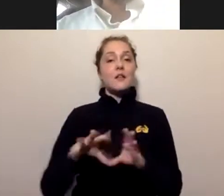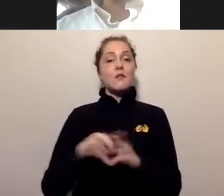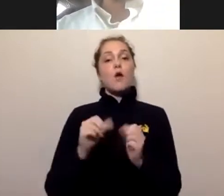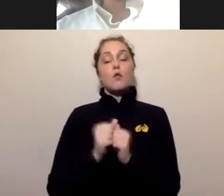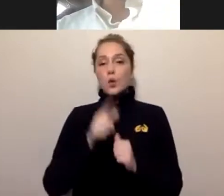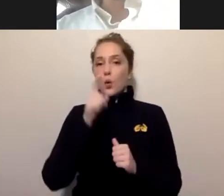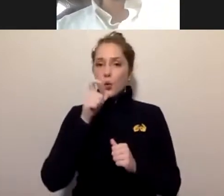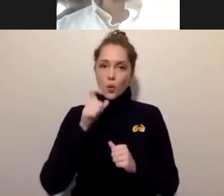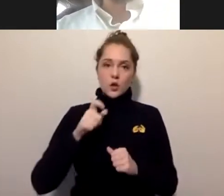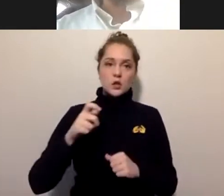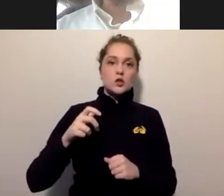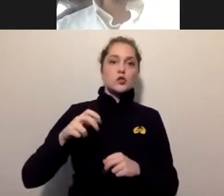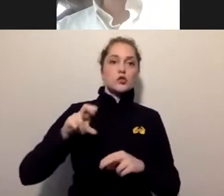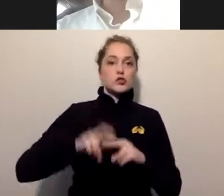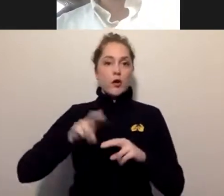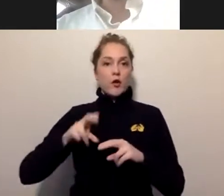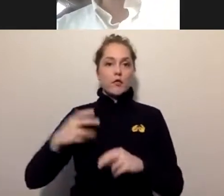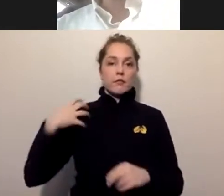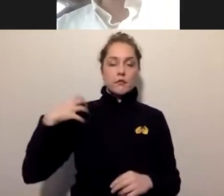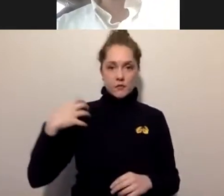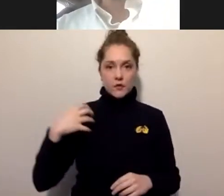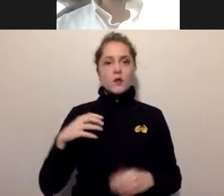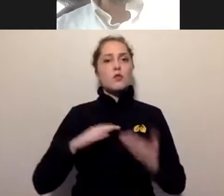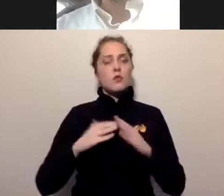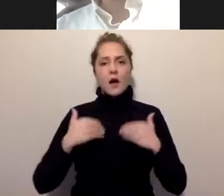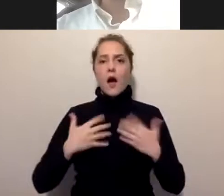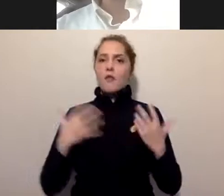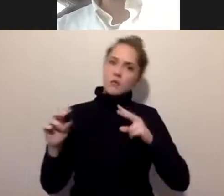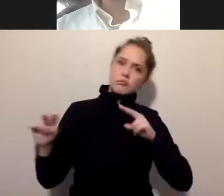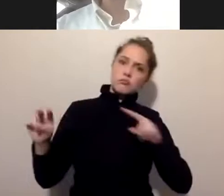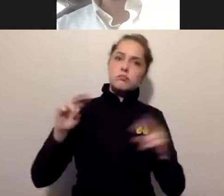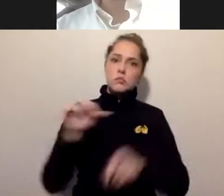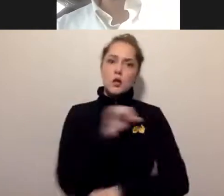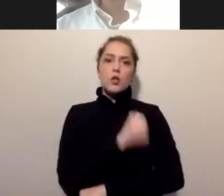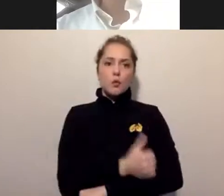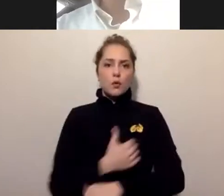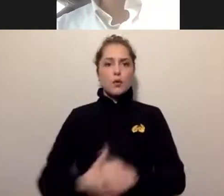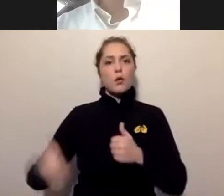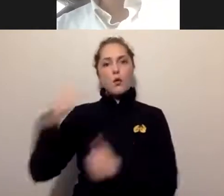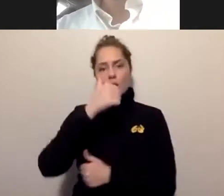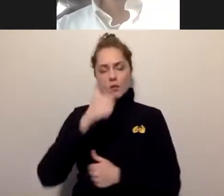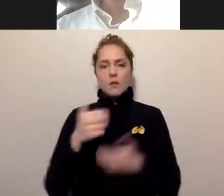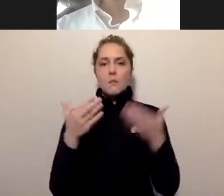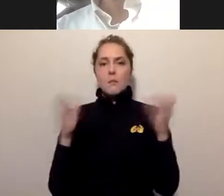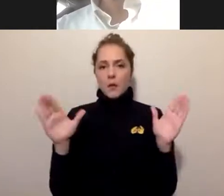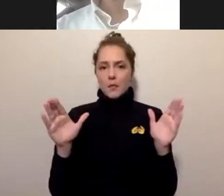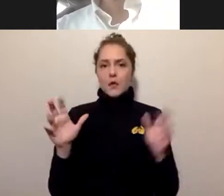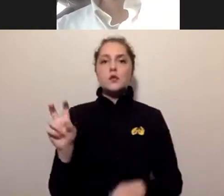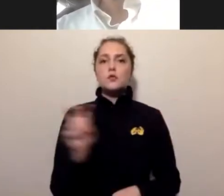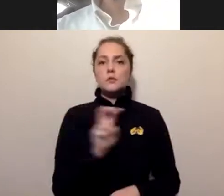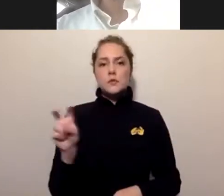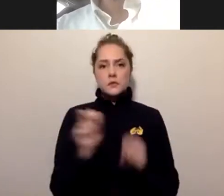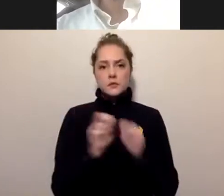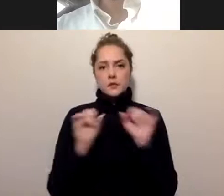city already has a substantial oversight authority over our public transit system.